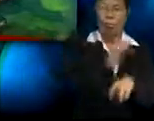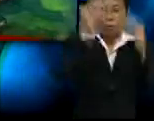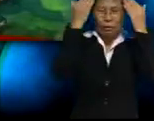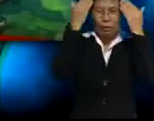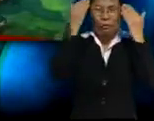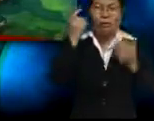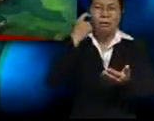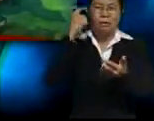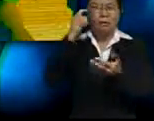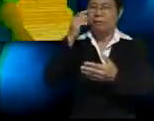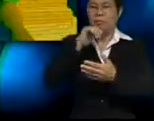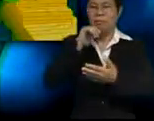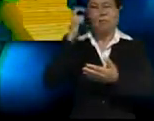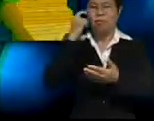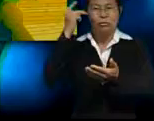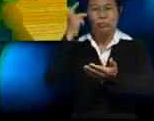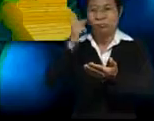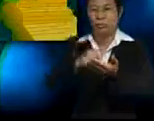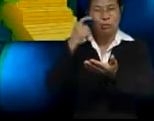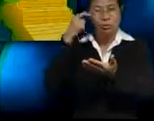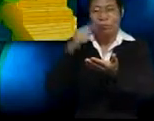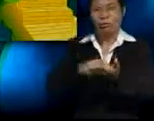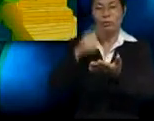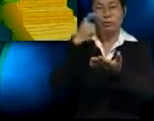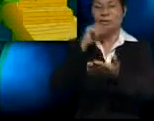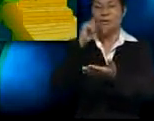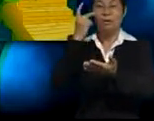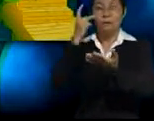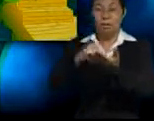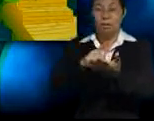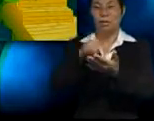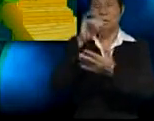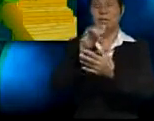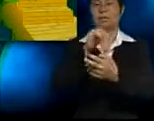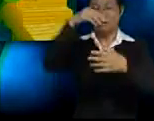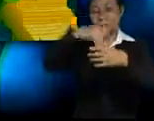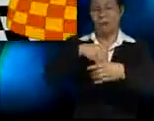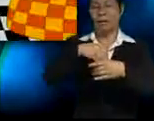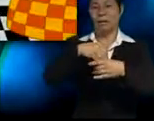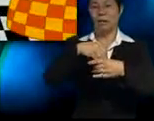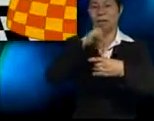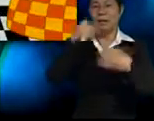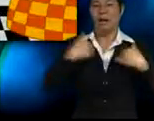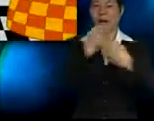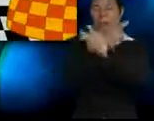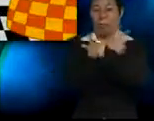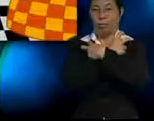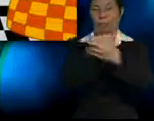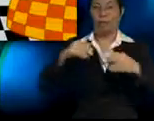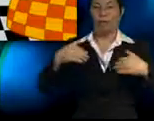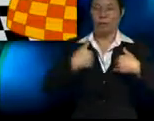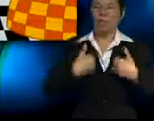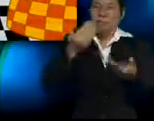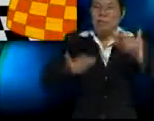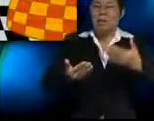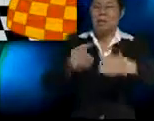notice invertebrates unless they're either in your gardens or on